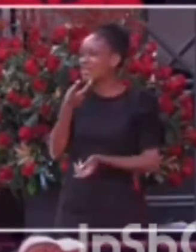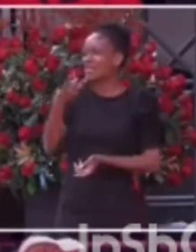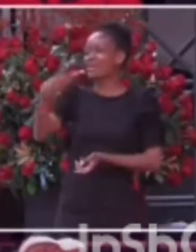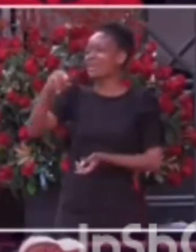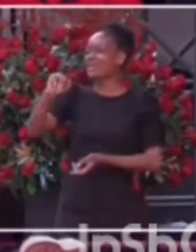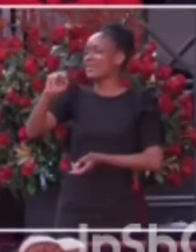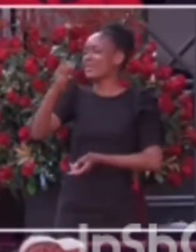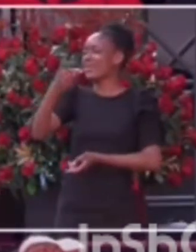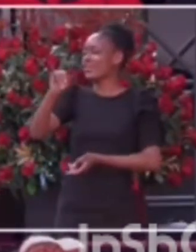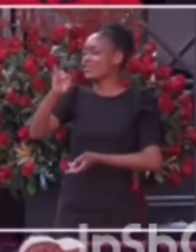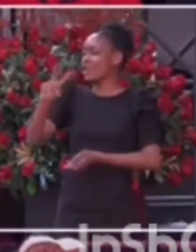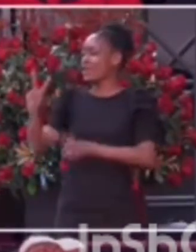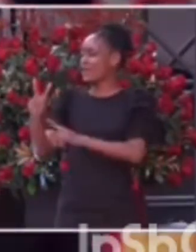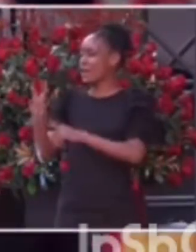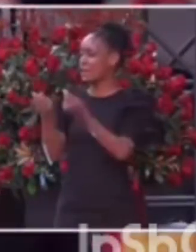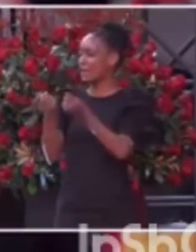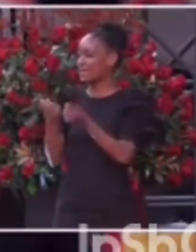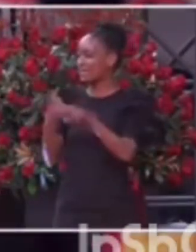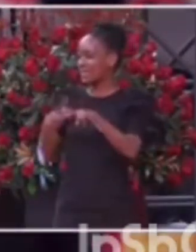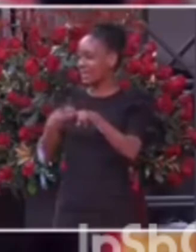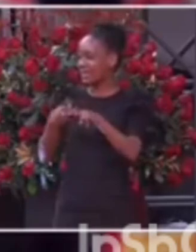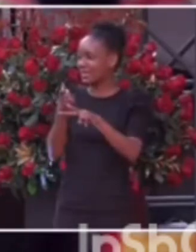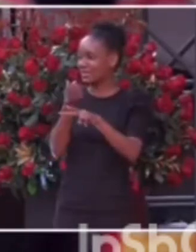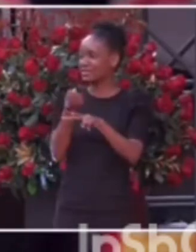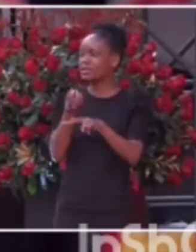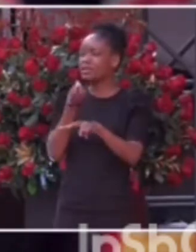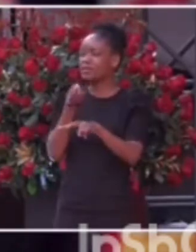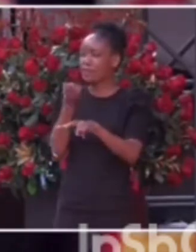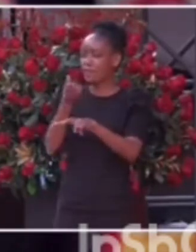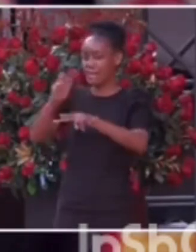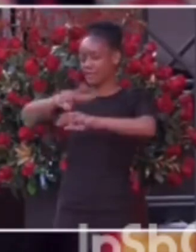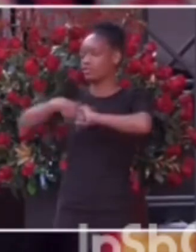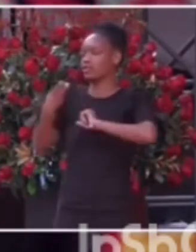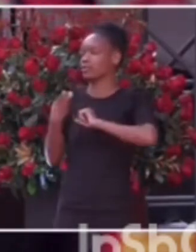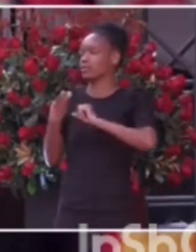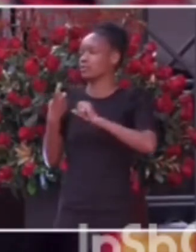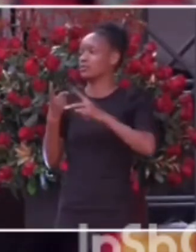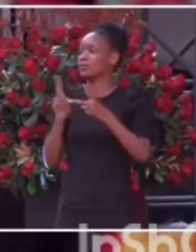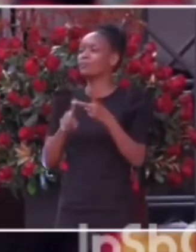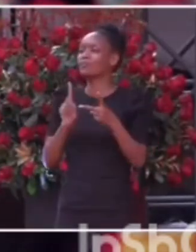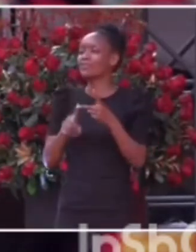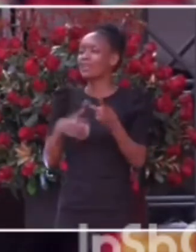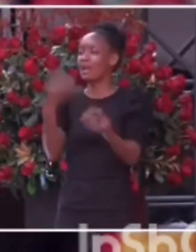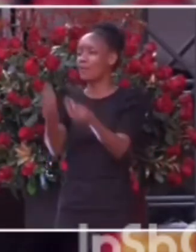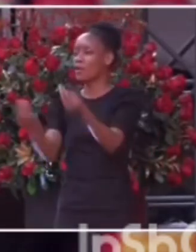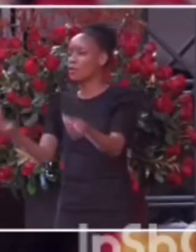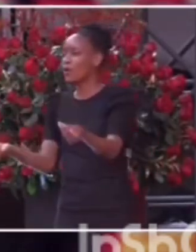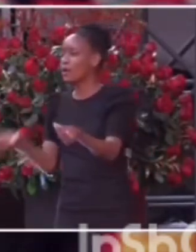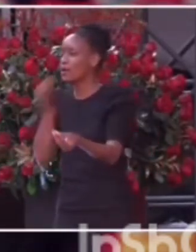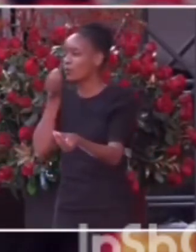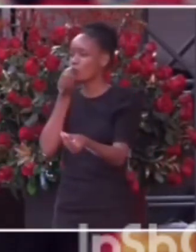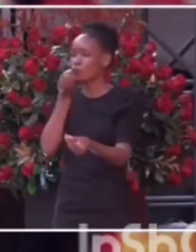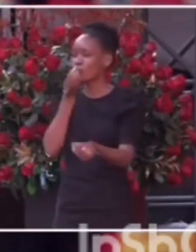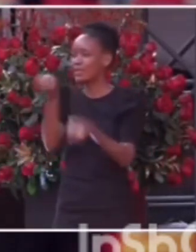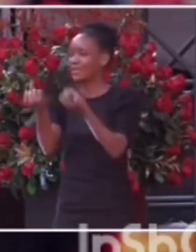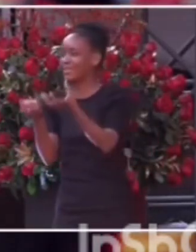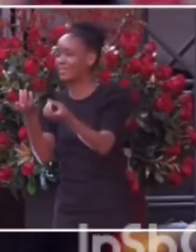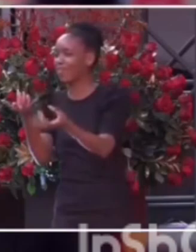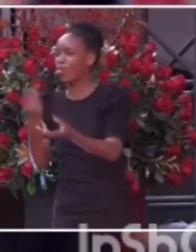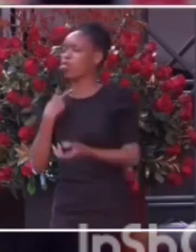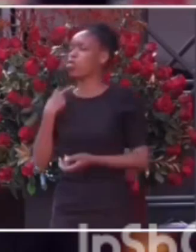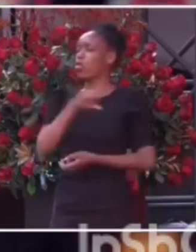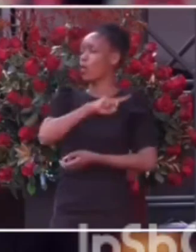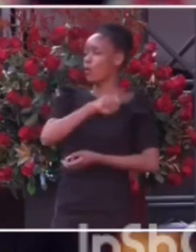Corruption steals money that must go and give children feeding scheme. Corruption is the one